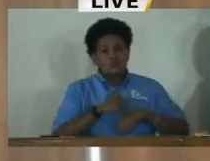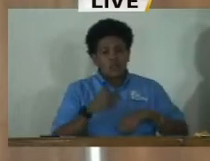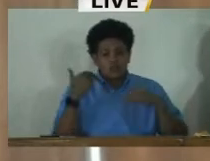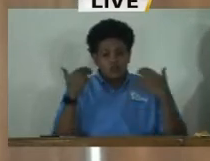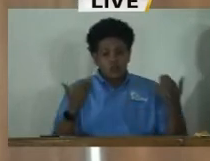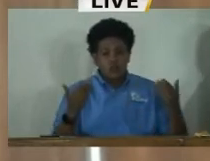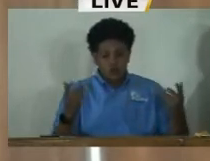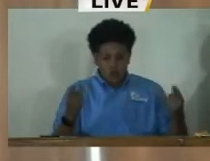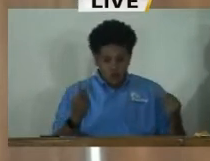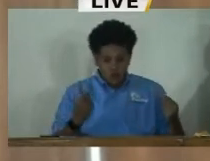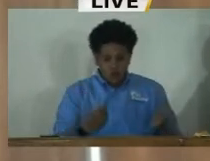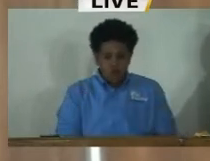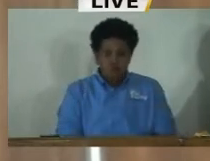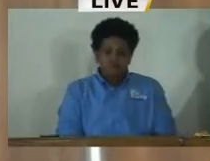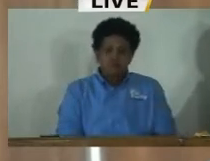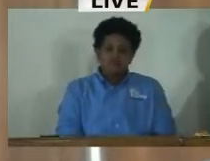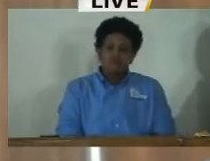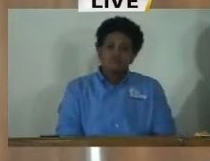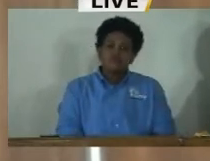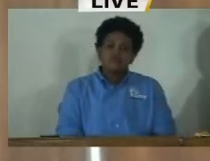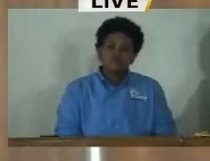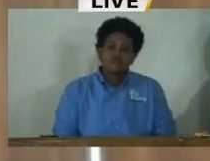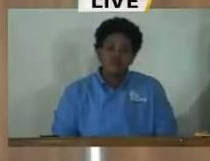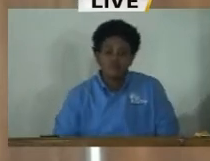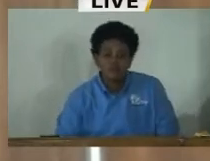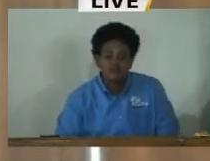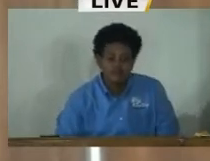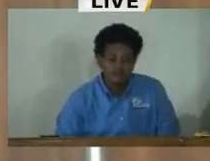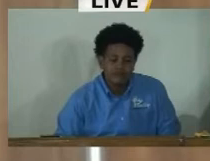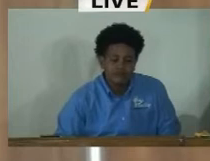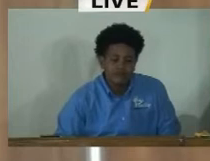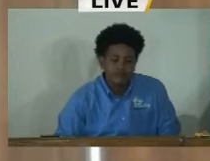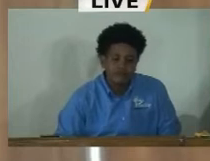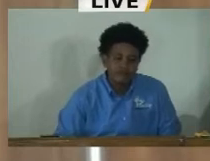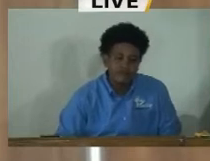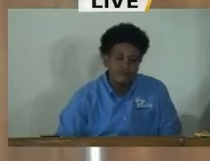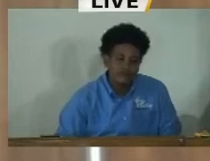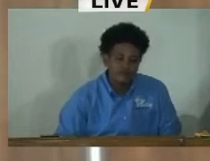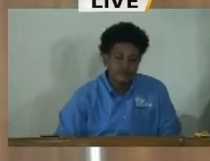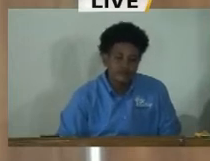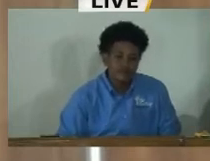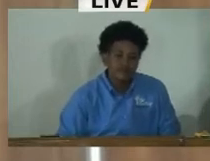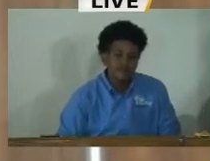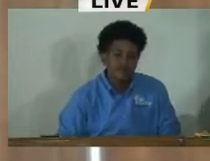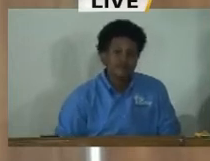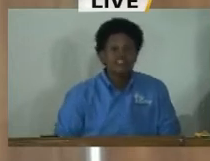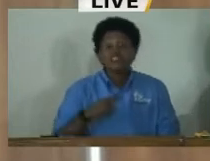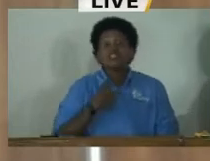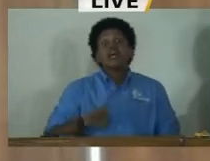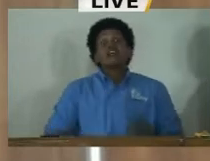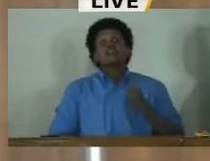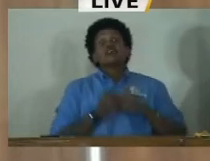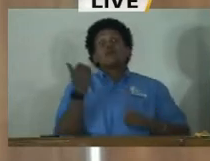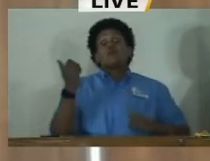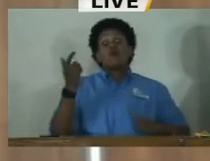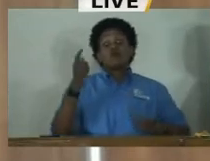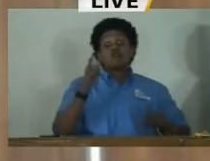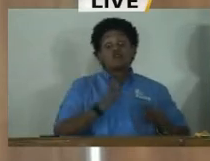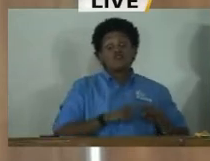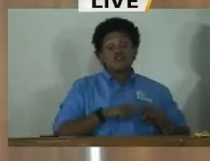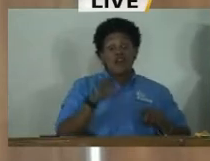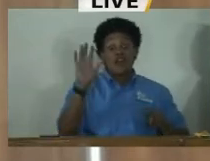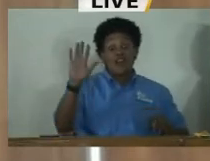through. The Chinese and most Asians rely heavily on their cell phones instead of cash for all